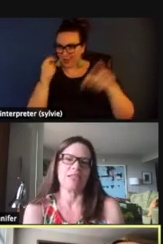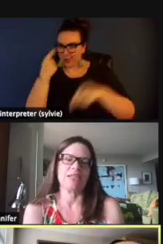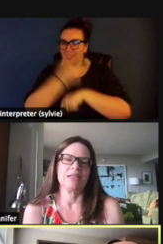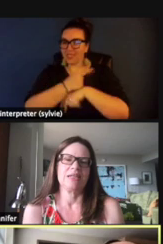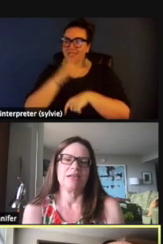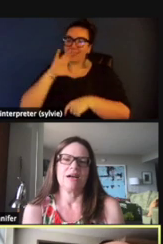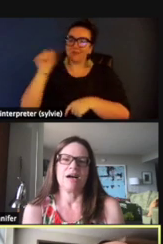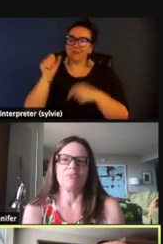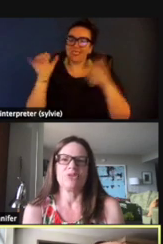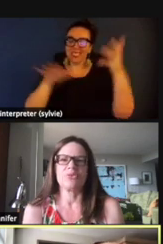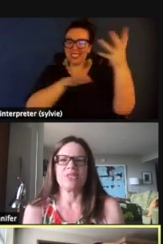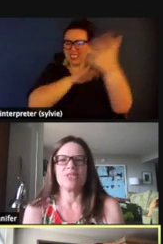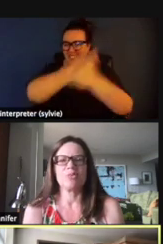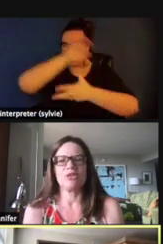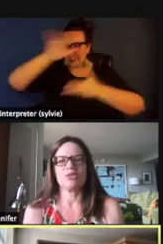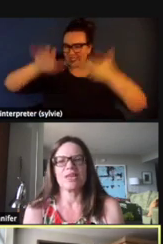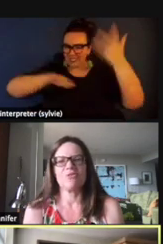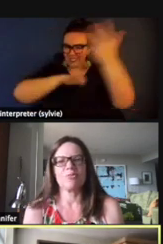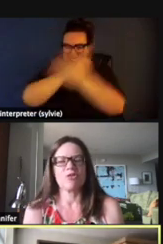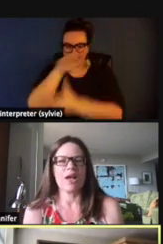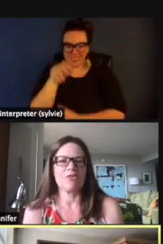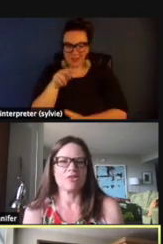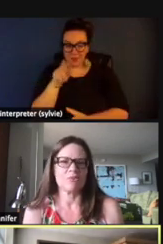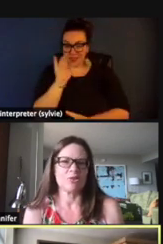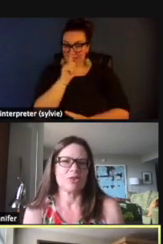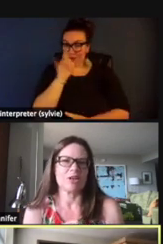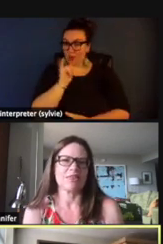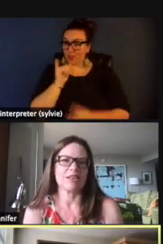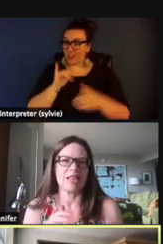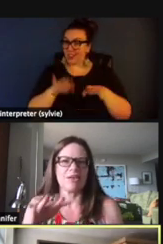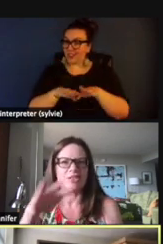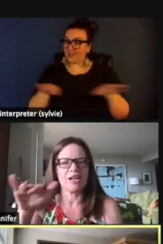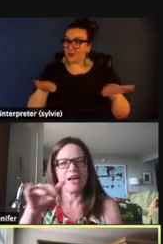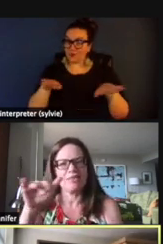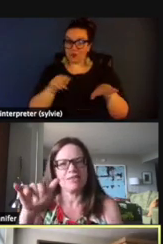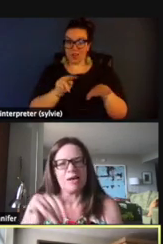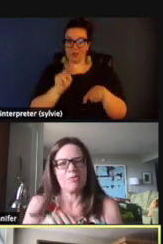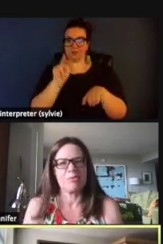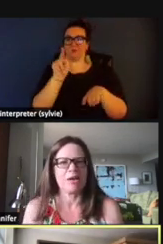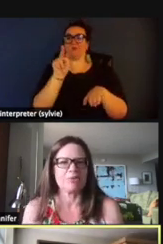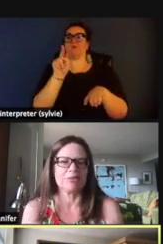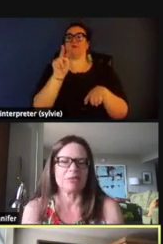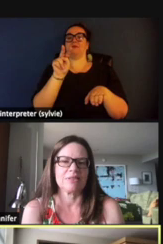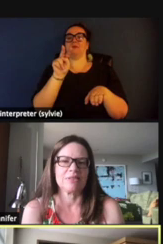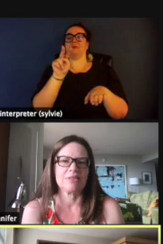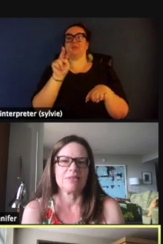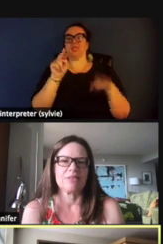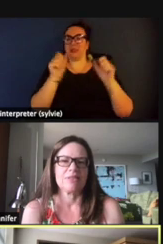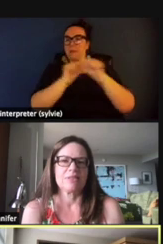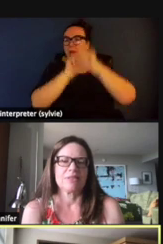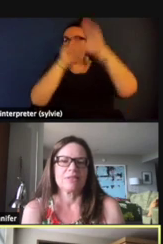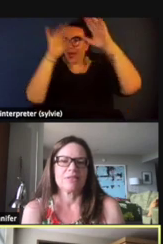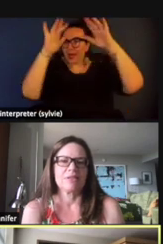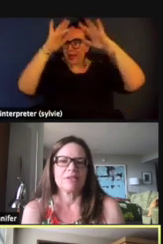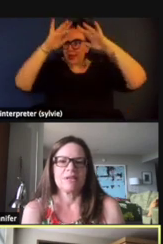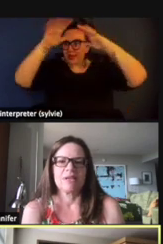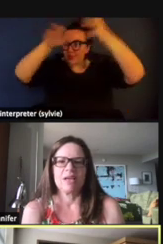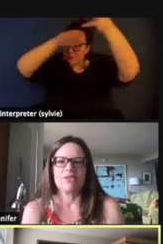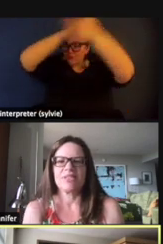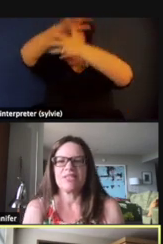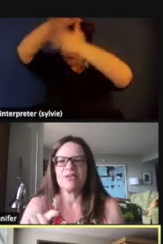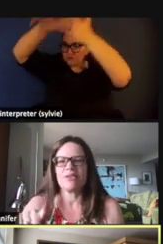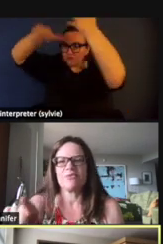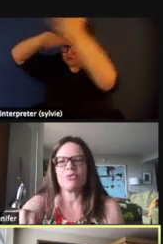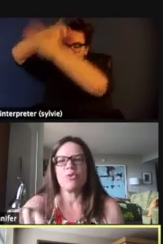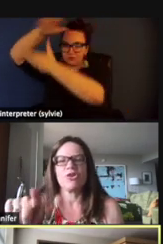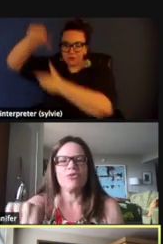cloudy. But so this is what it looks like from the ground with the kind of the clouds that hide the top of the mountains. And